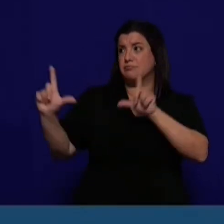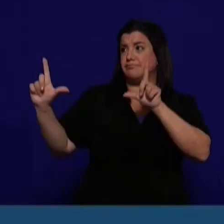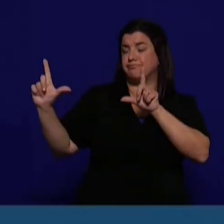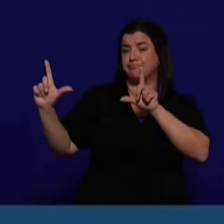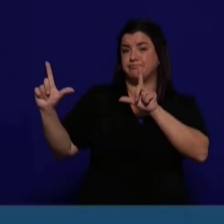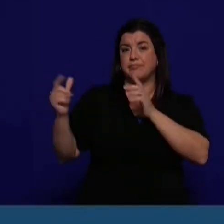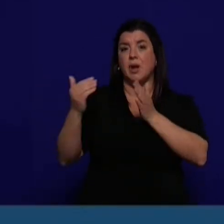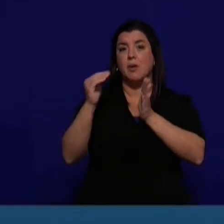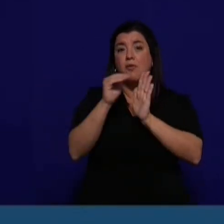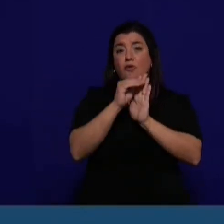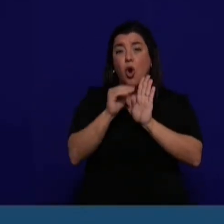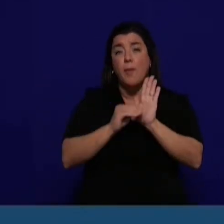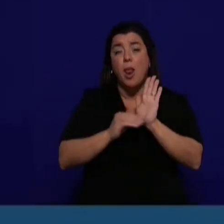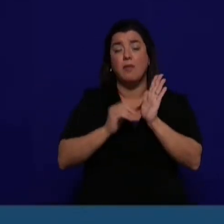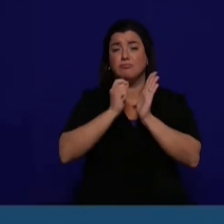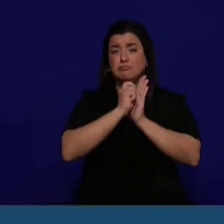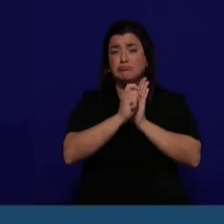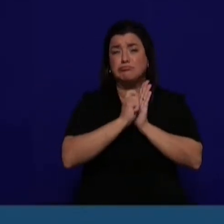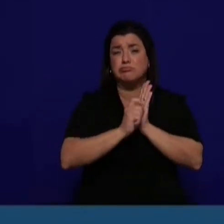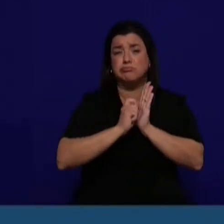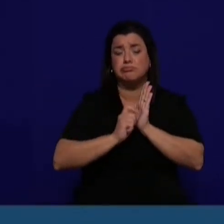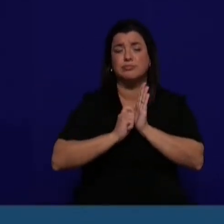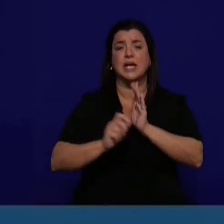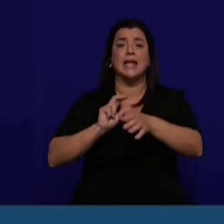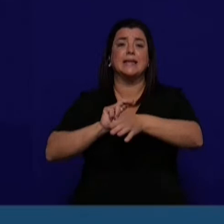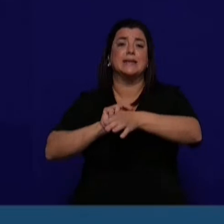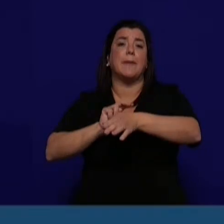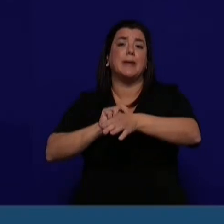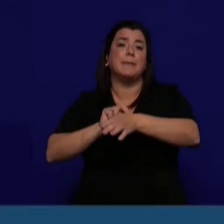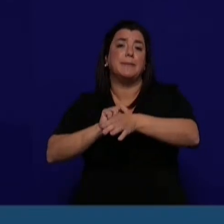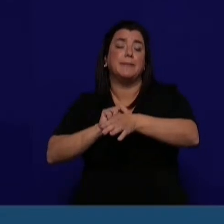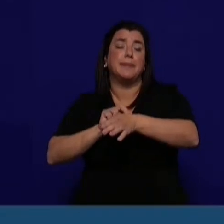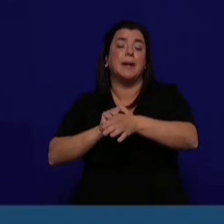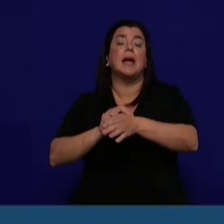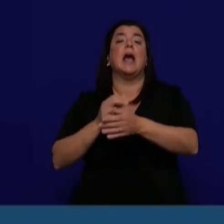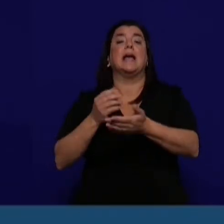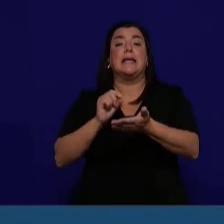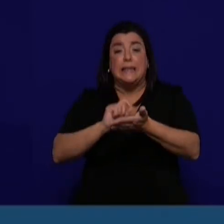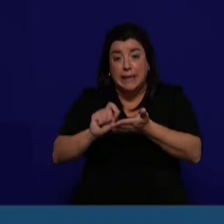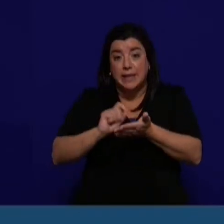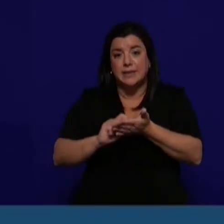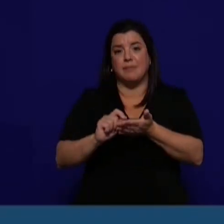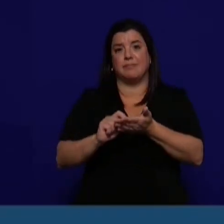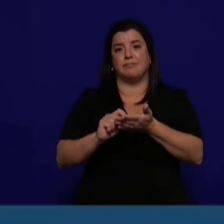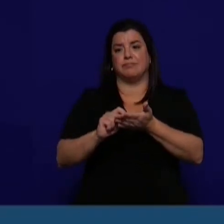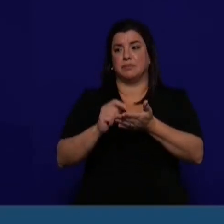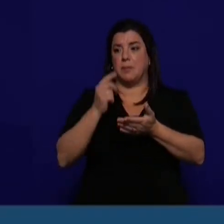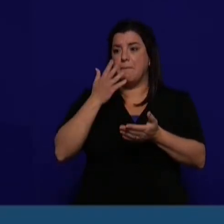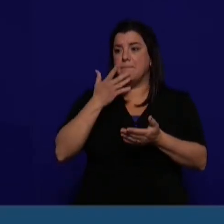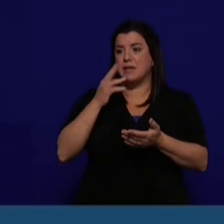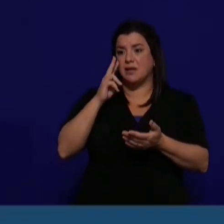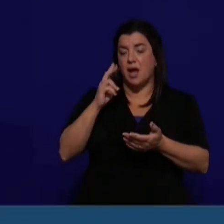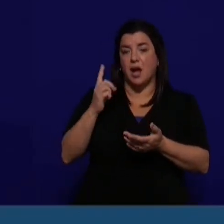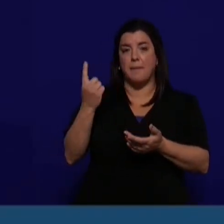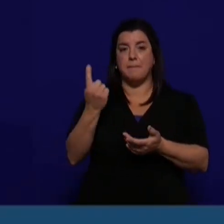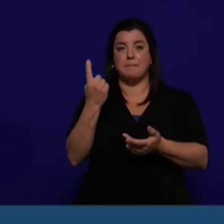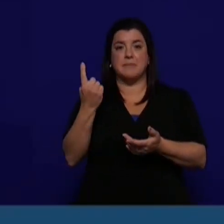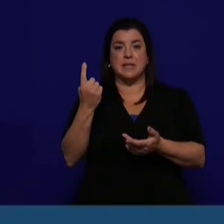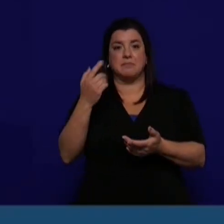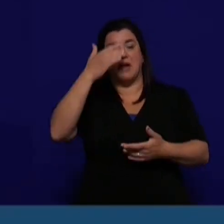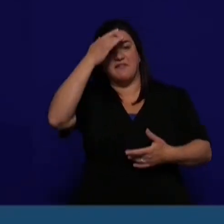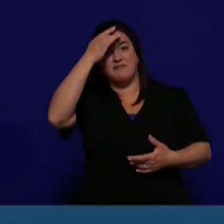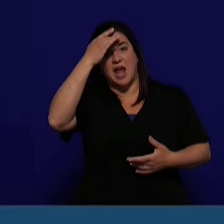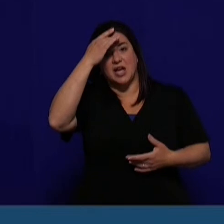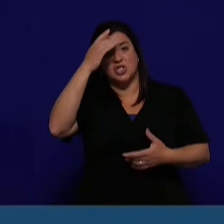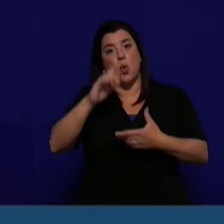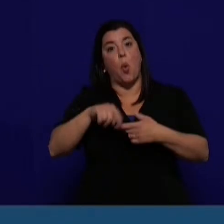dettaljata ħafna fejn il-kliniku it-tabib li hu jissuspetta li kien hemm xi side effect li seta' anke remotament kien assoċjat